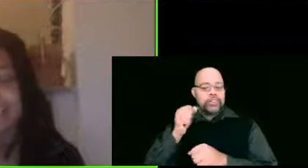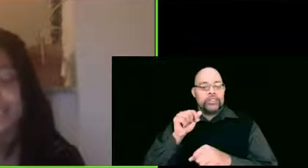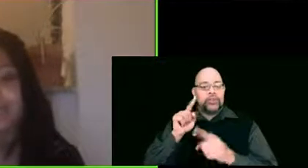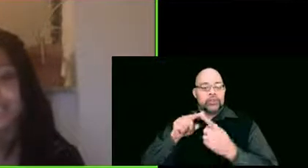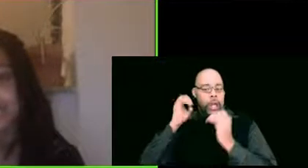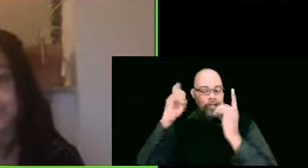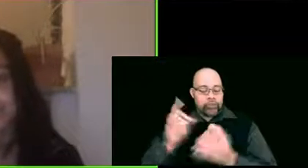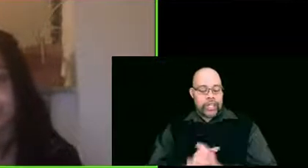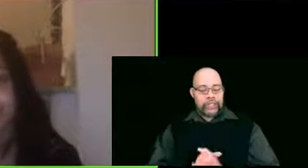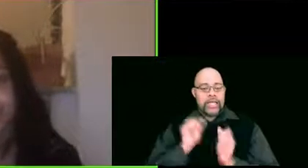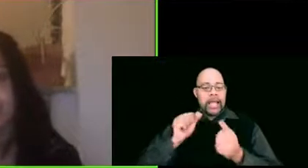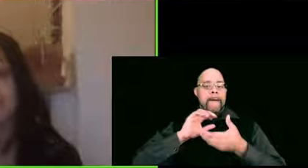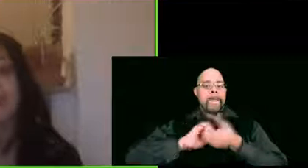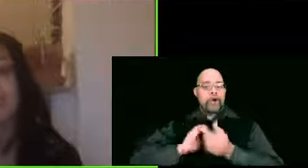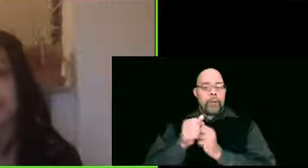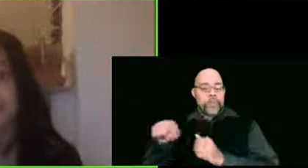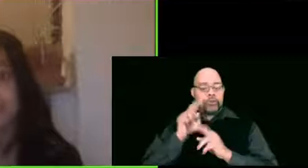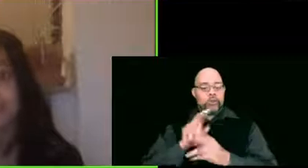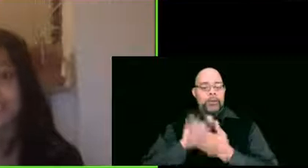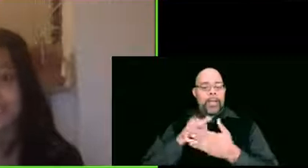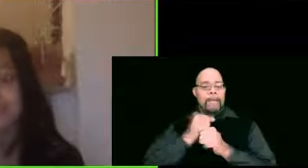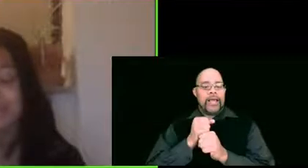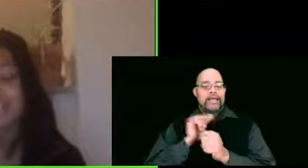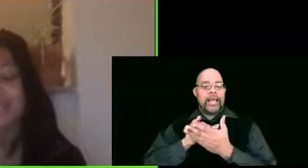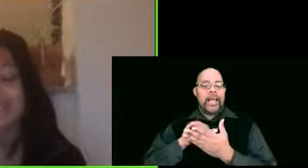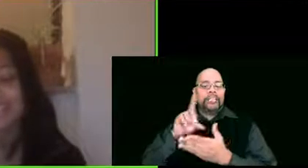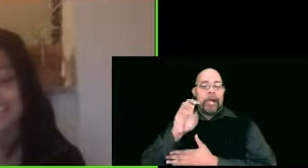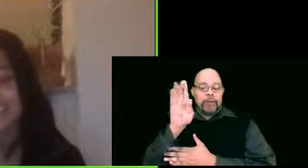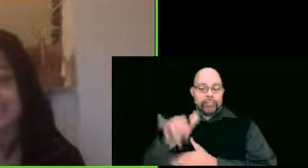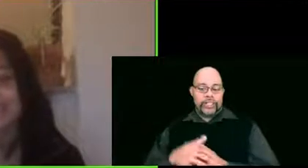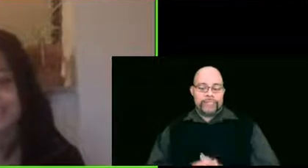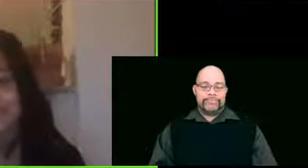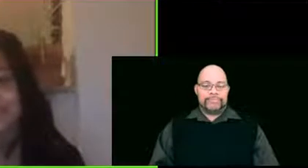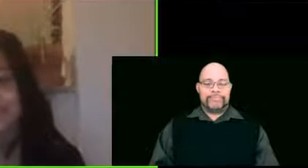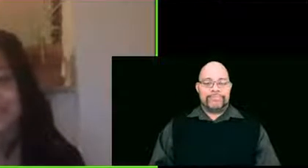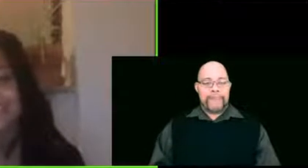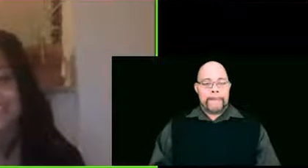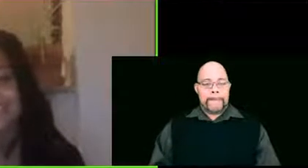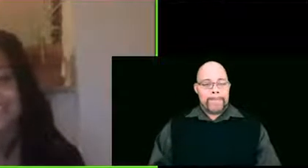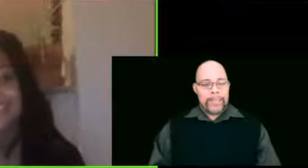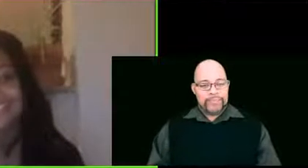get grants towards education, and you can partner with them to use them to make your own documentaries.